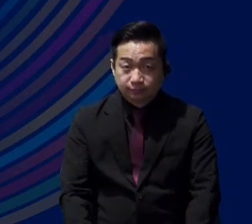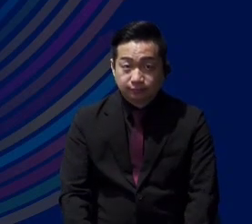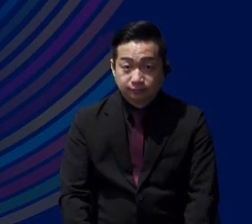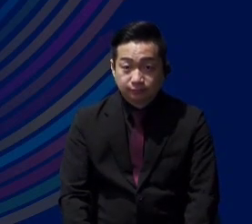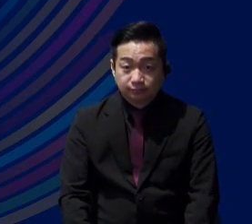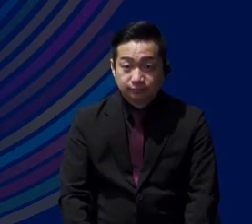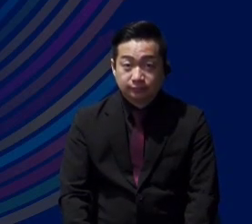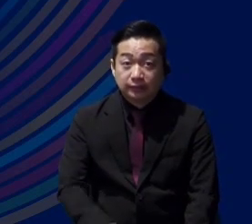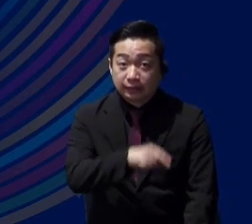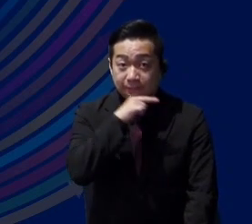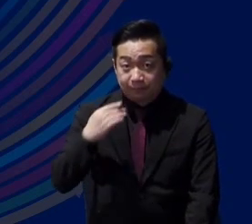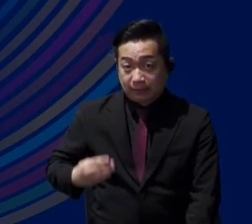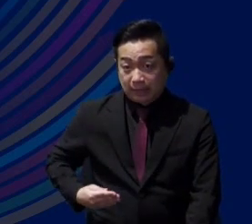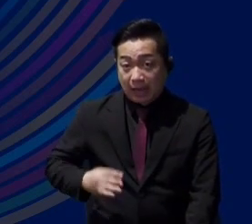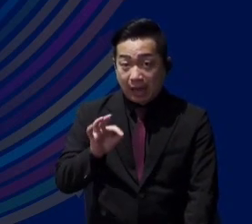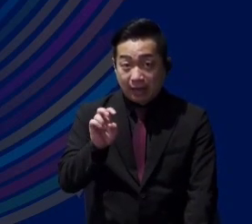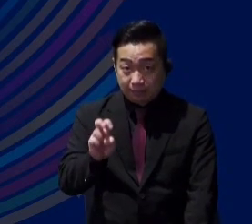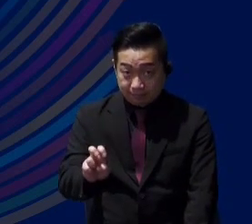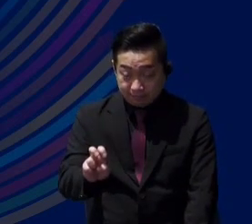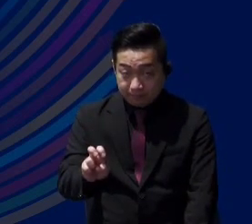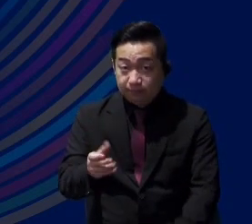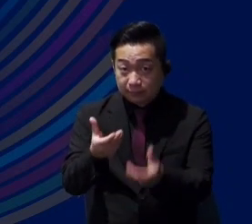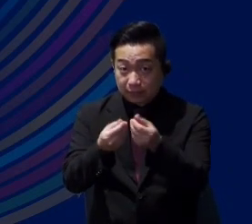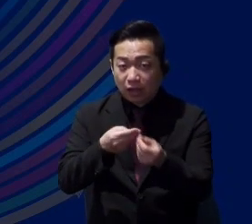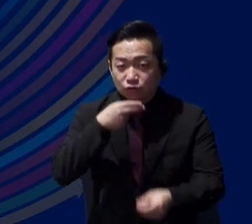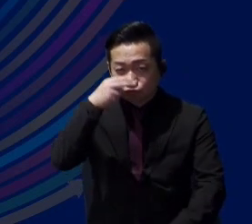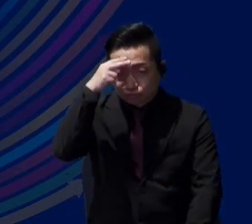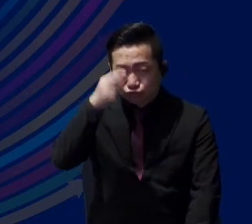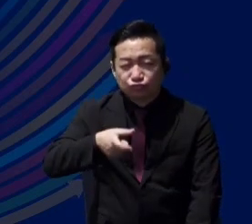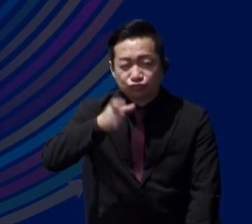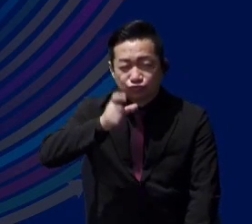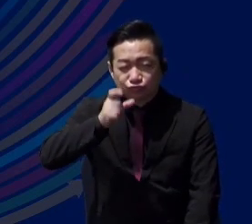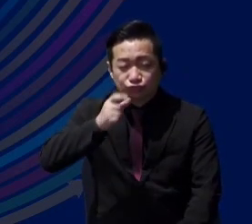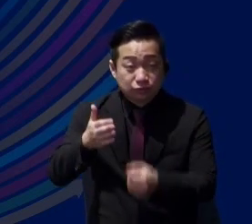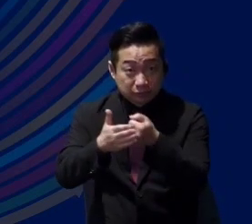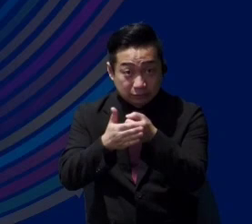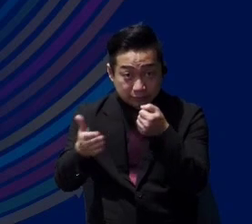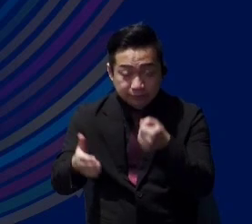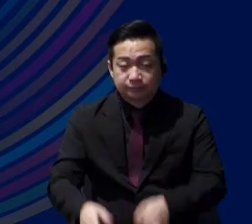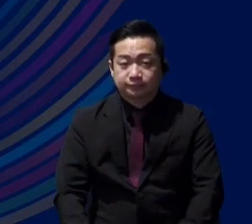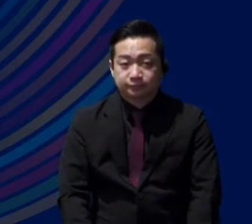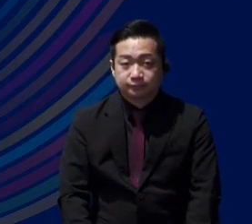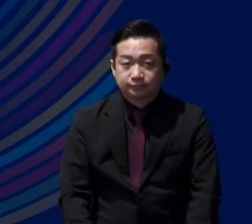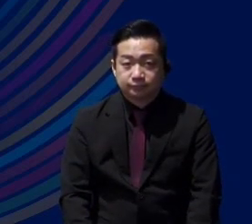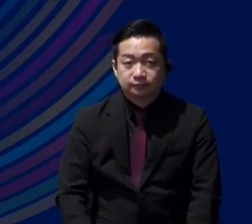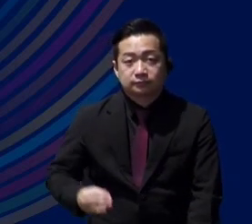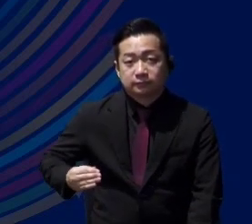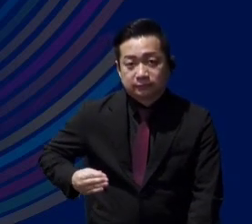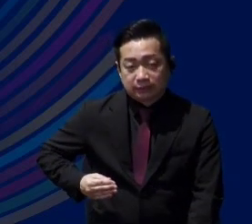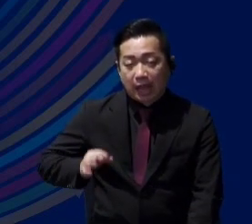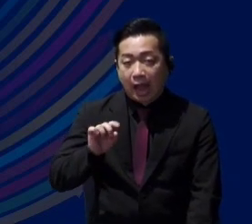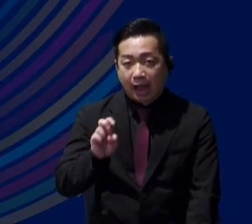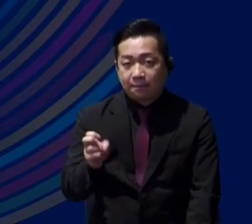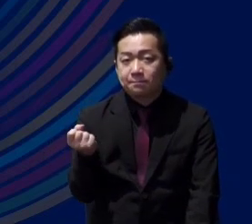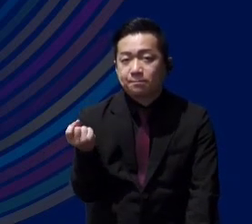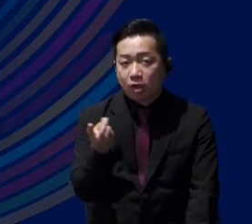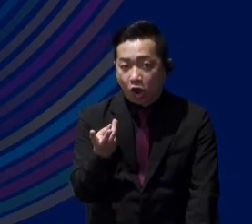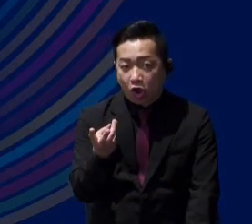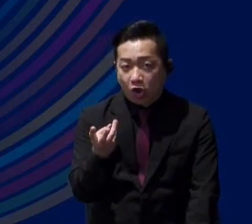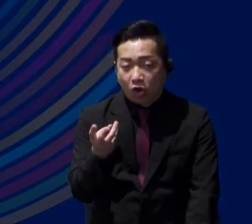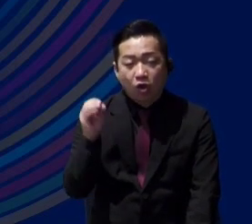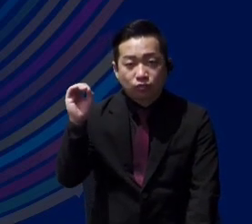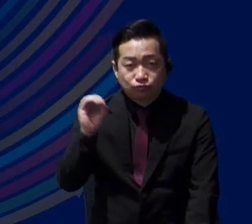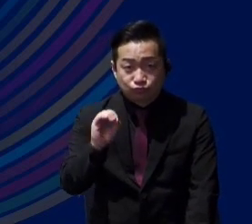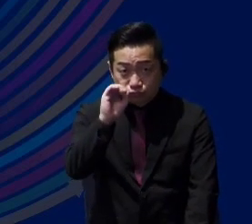of the lung cancer in South Korea we can assign to the tobacco?